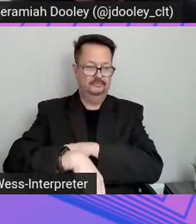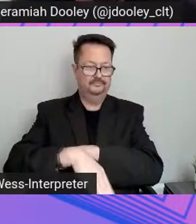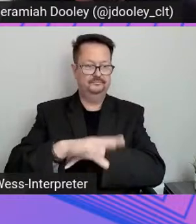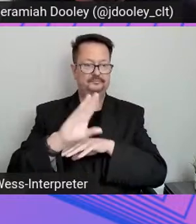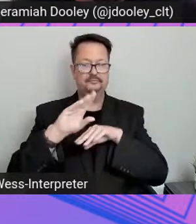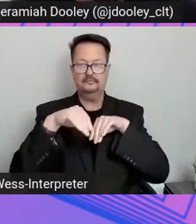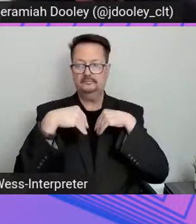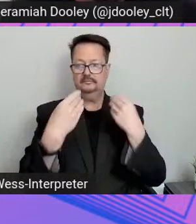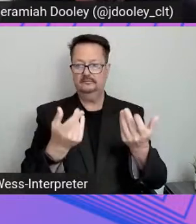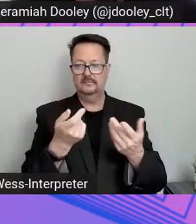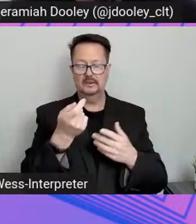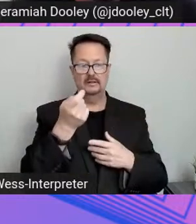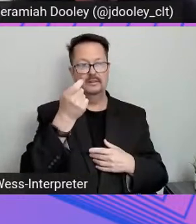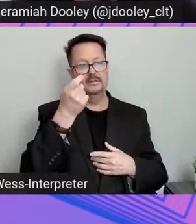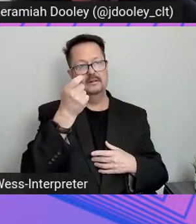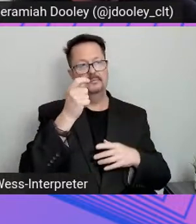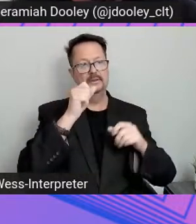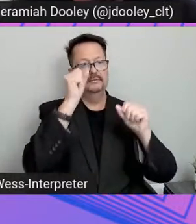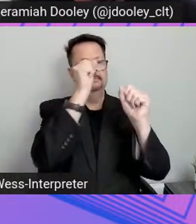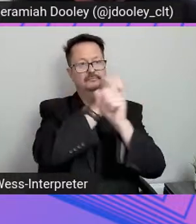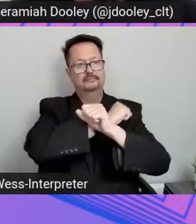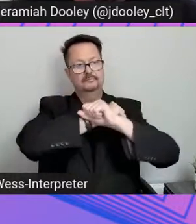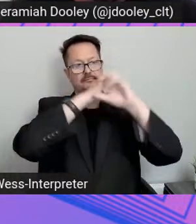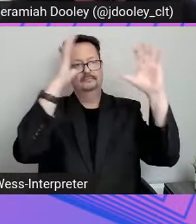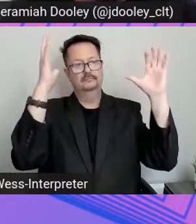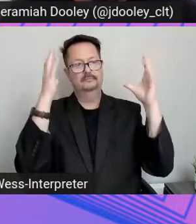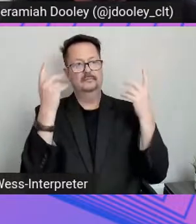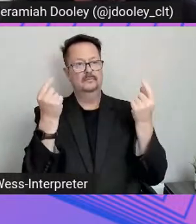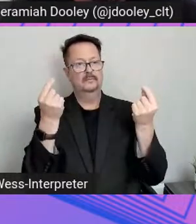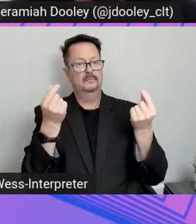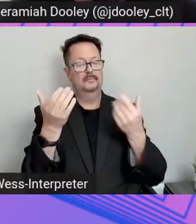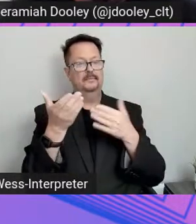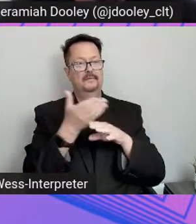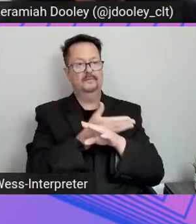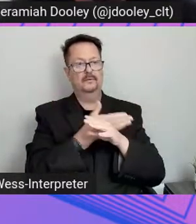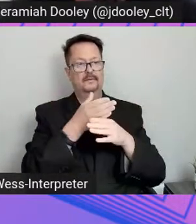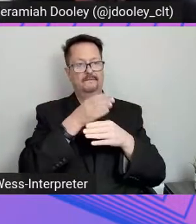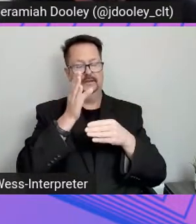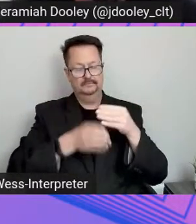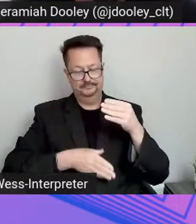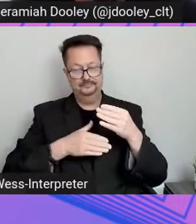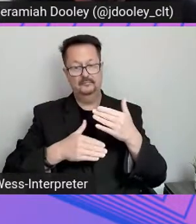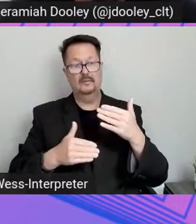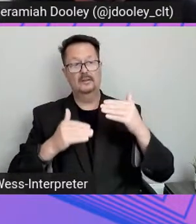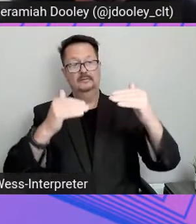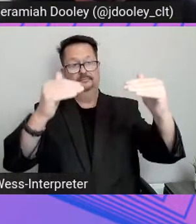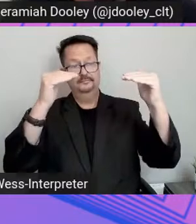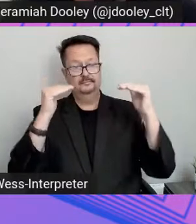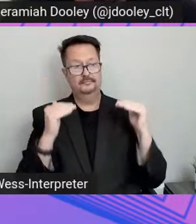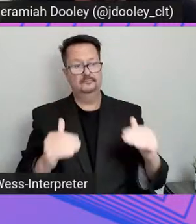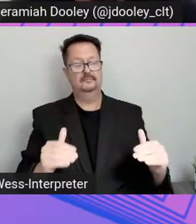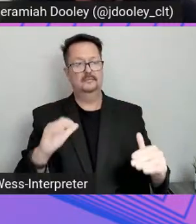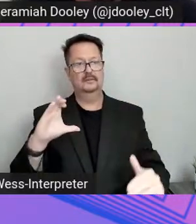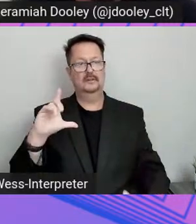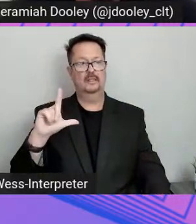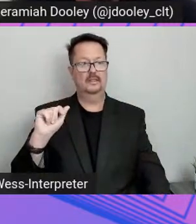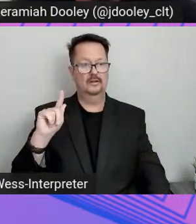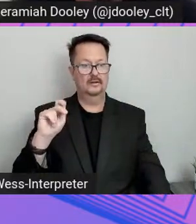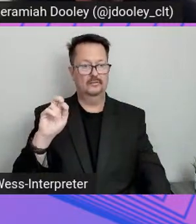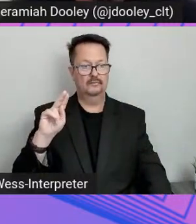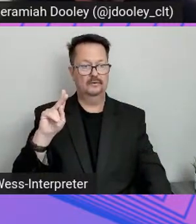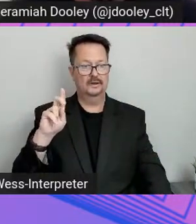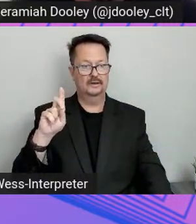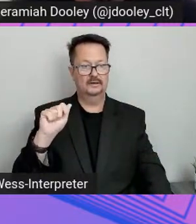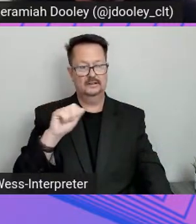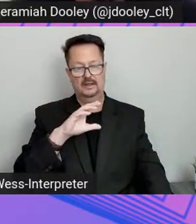little bit of an overview of what you've got coming here before we finish up. Next up will be Clarinda and